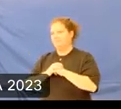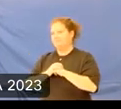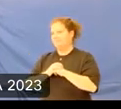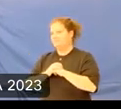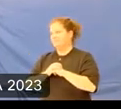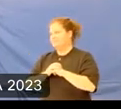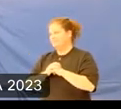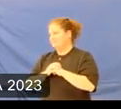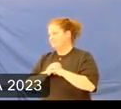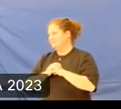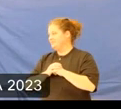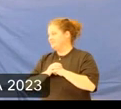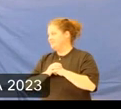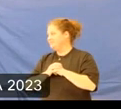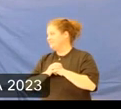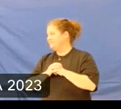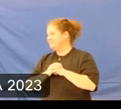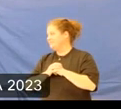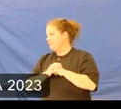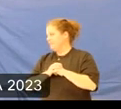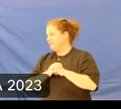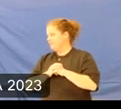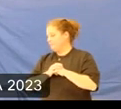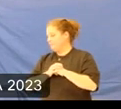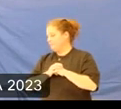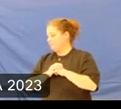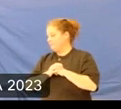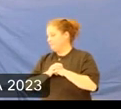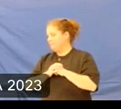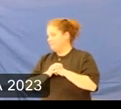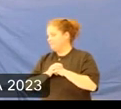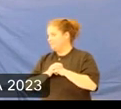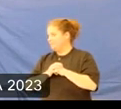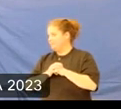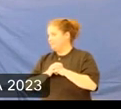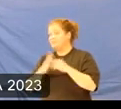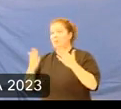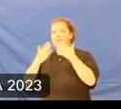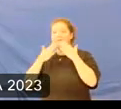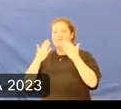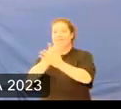to dated theory, and I'm looking forward to a